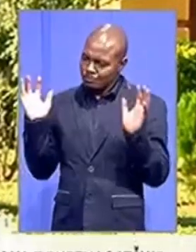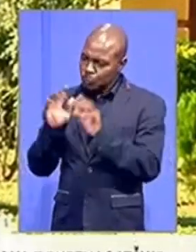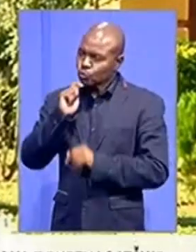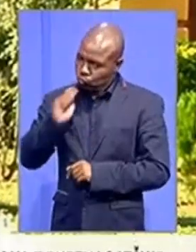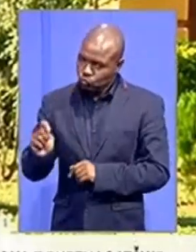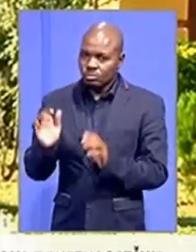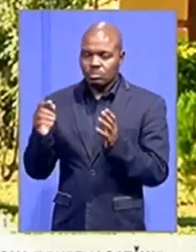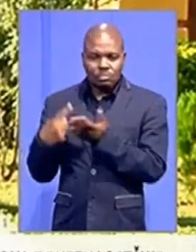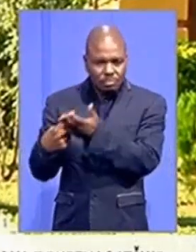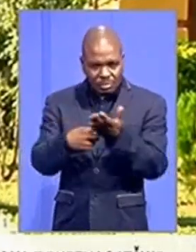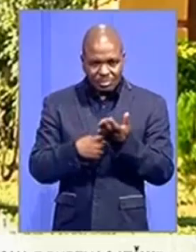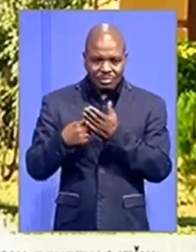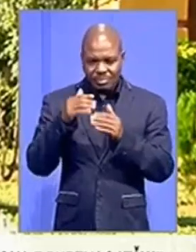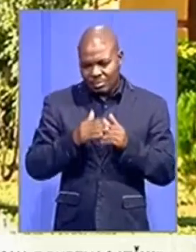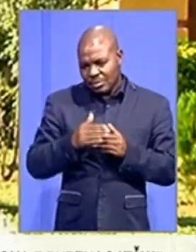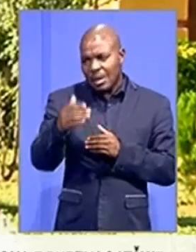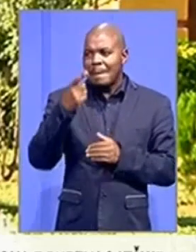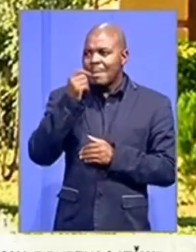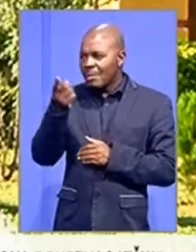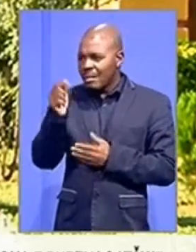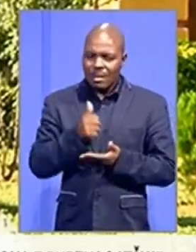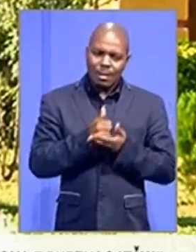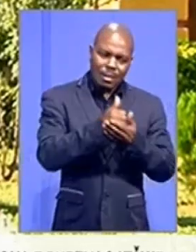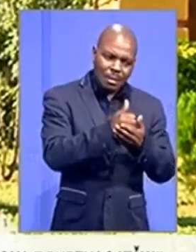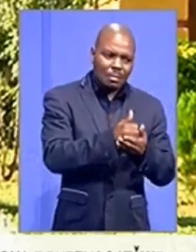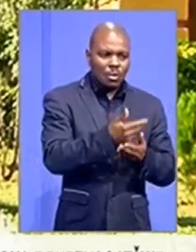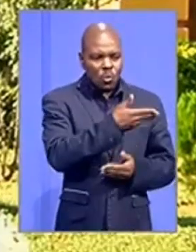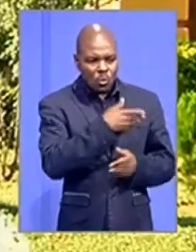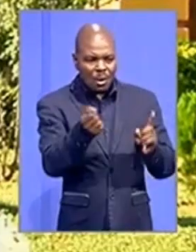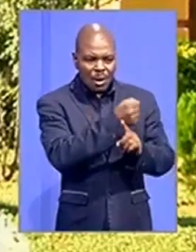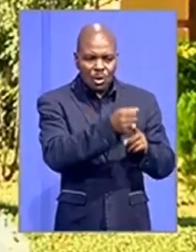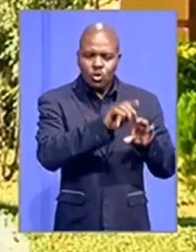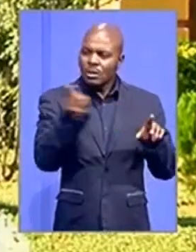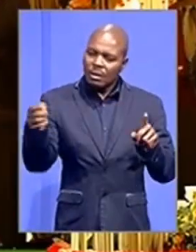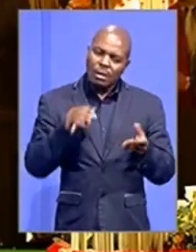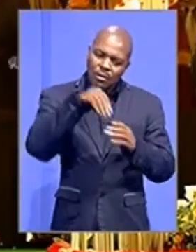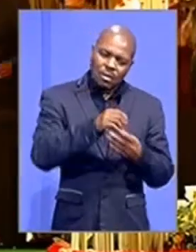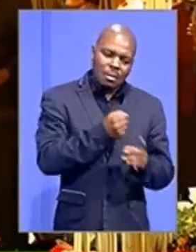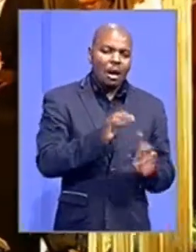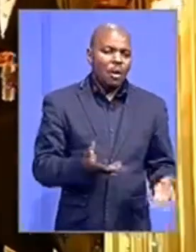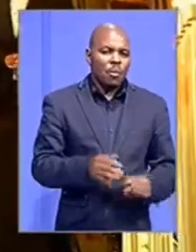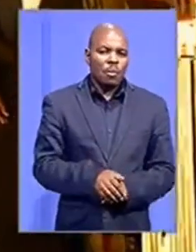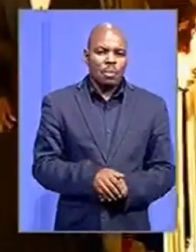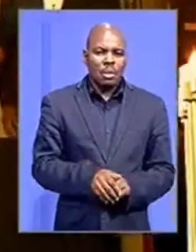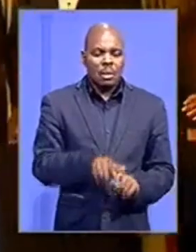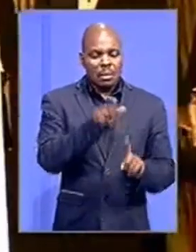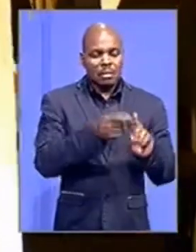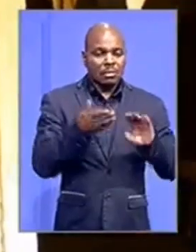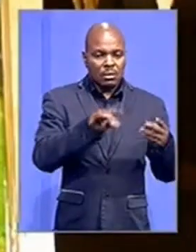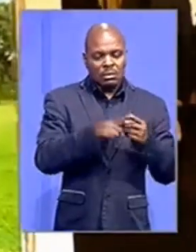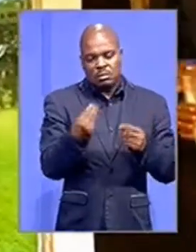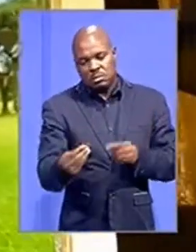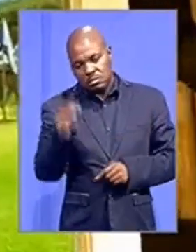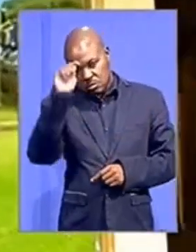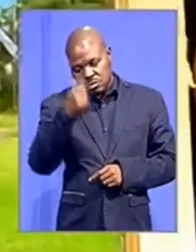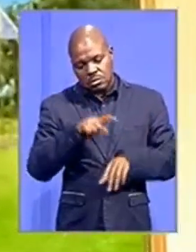na botsebotse bona ba ka contributor bang gore thuša mo tabeng ya go lwetšhana le taba ya go tlhokofatswa ga banna le basadi. Motšwasetlhabelo o tlogela morwagwe wa mengwaga